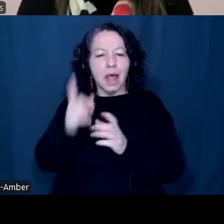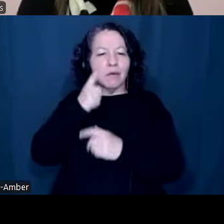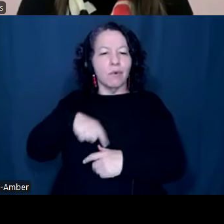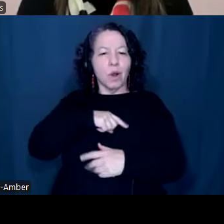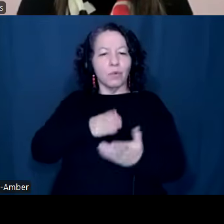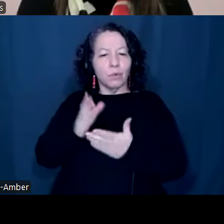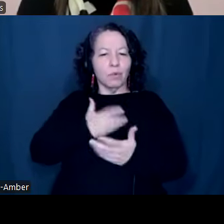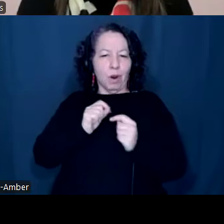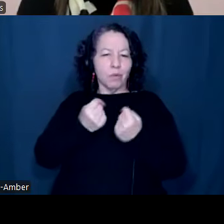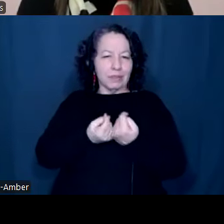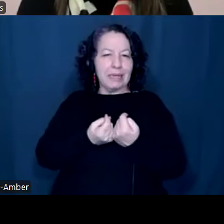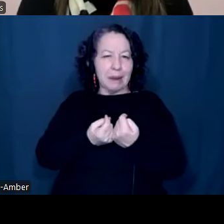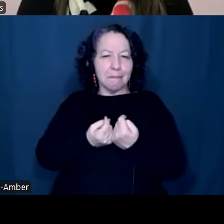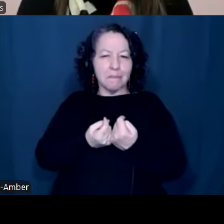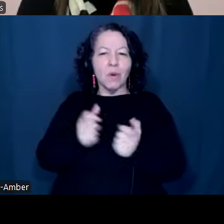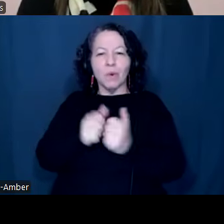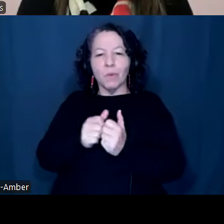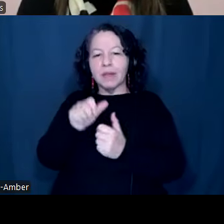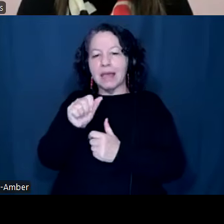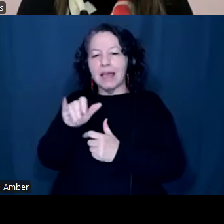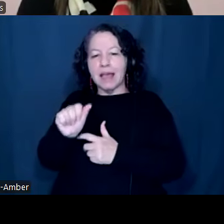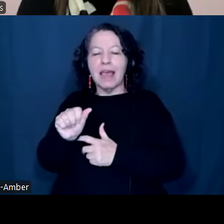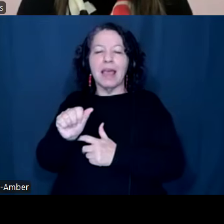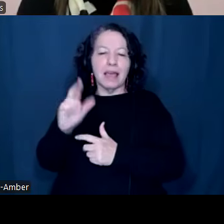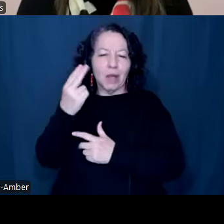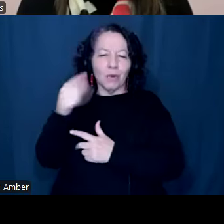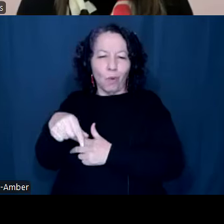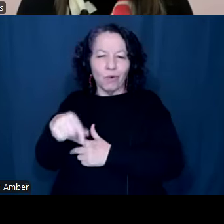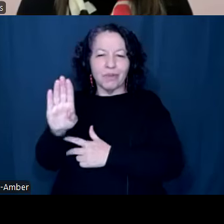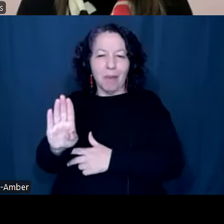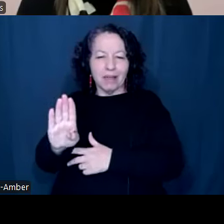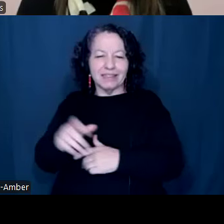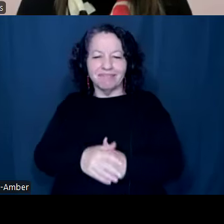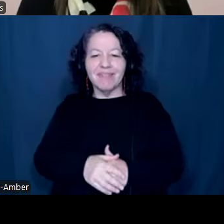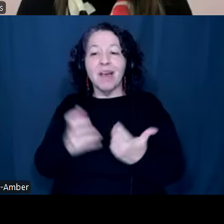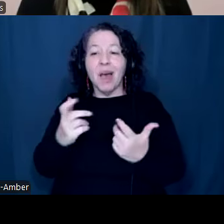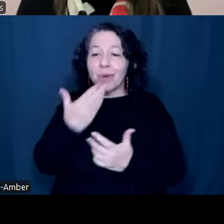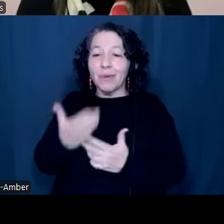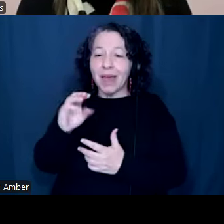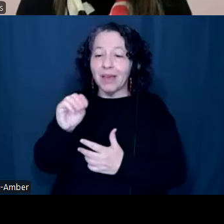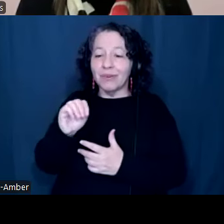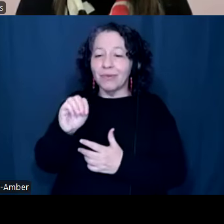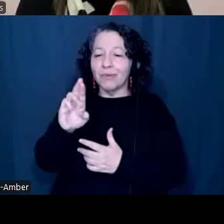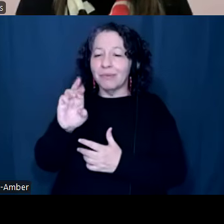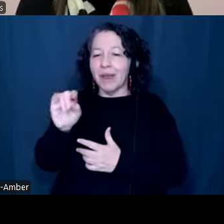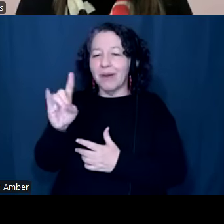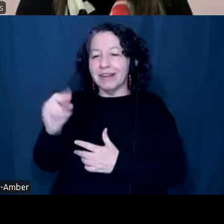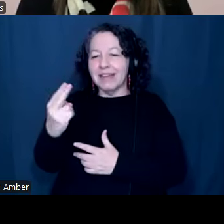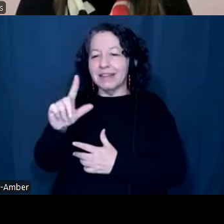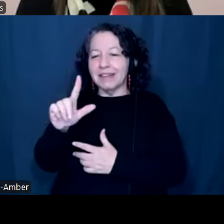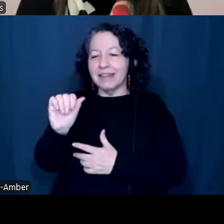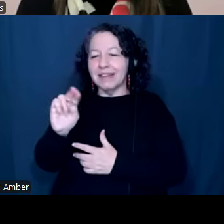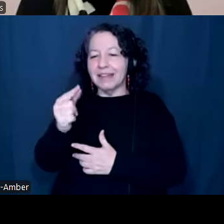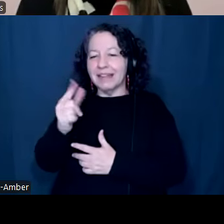our team at the AIA headquarters in Boston. And I want to particularly thank Meredith Langlitz for her work in pulling